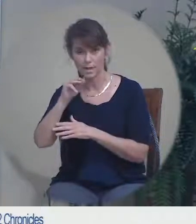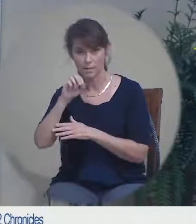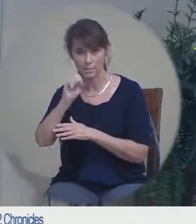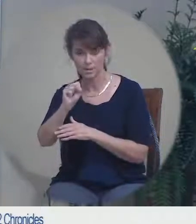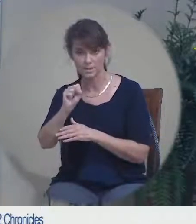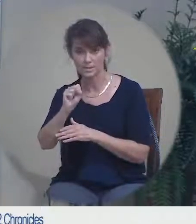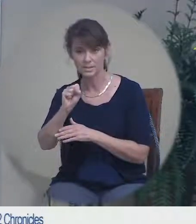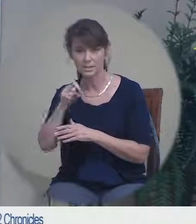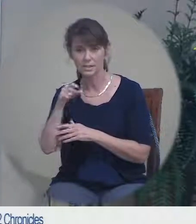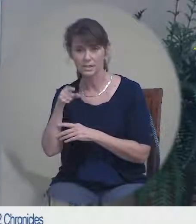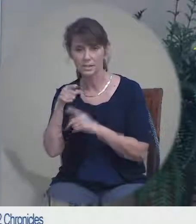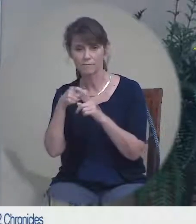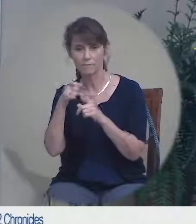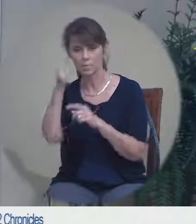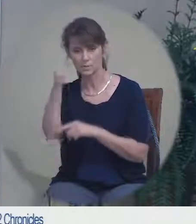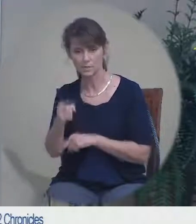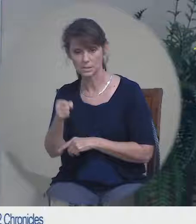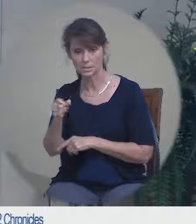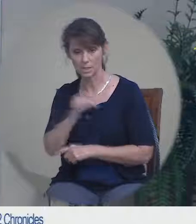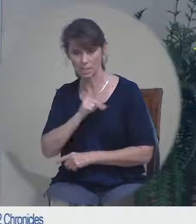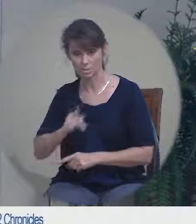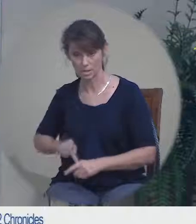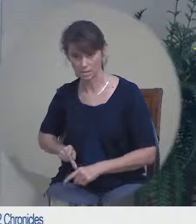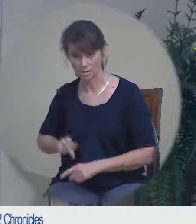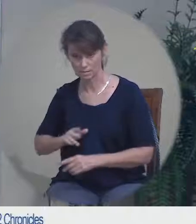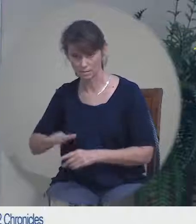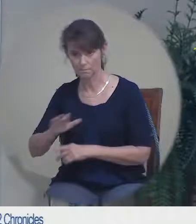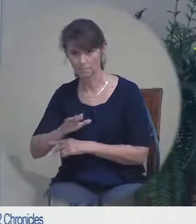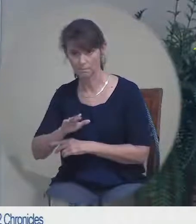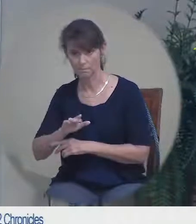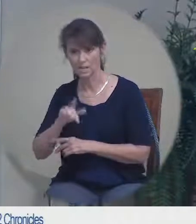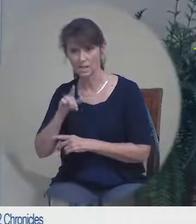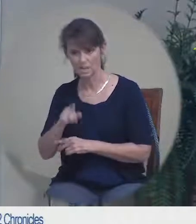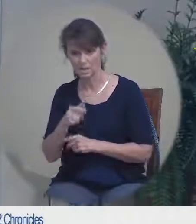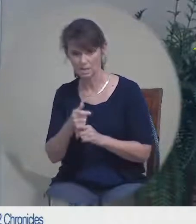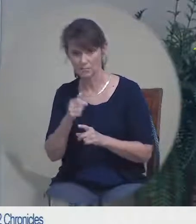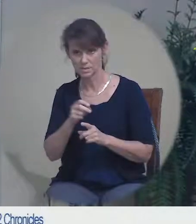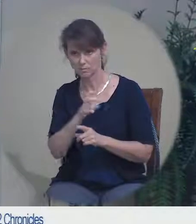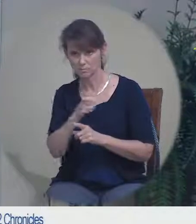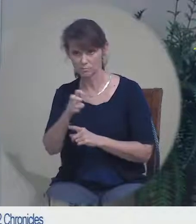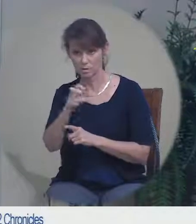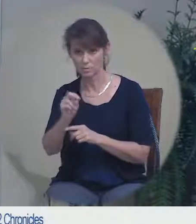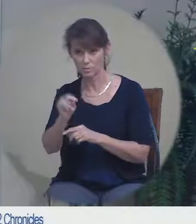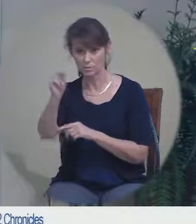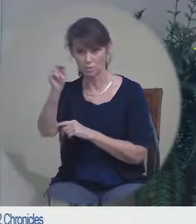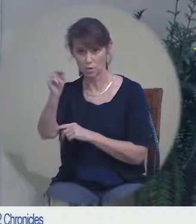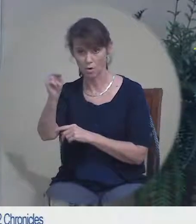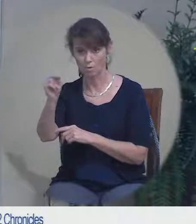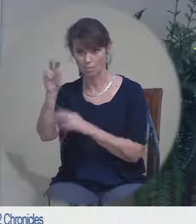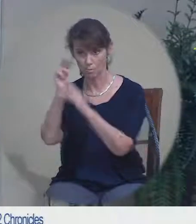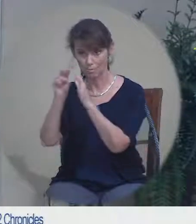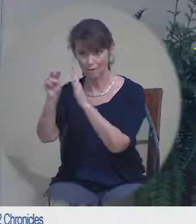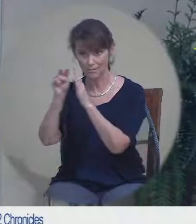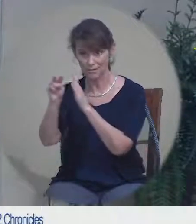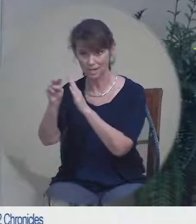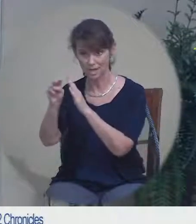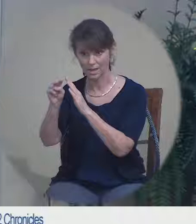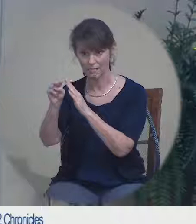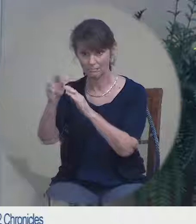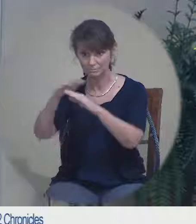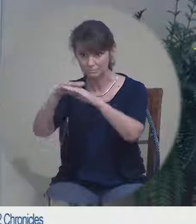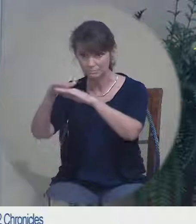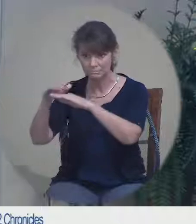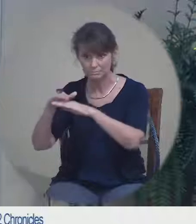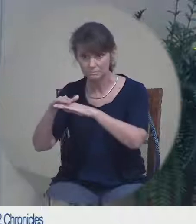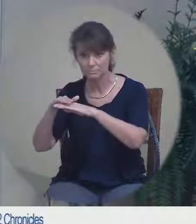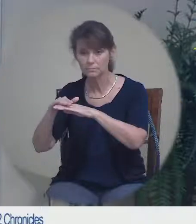he's from the southern kingdom and went and prophesied to the north. And Amos talked about their wealth and how they oppressed the